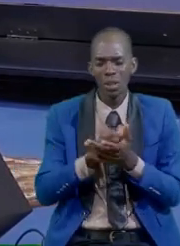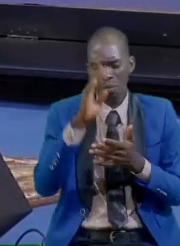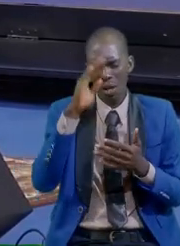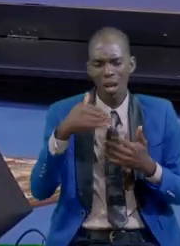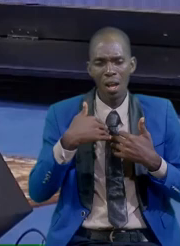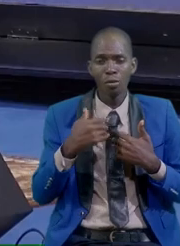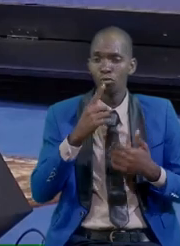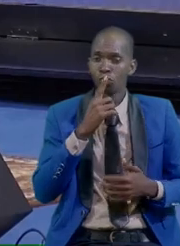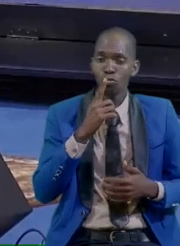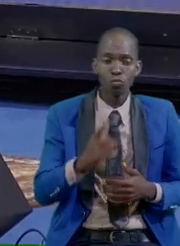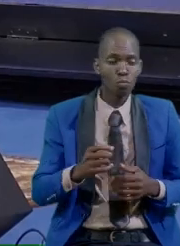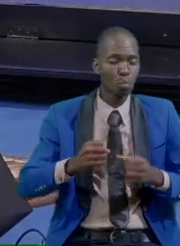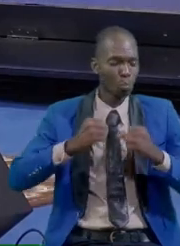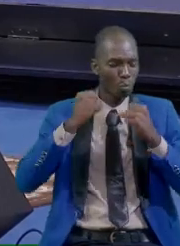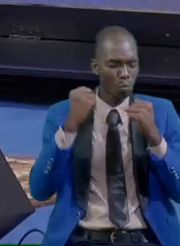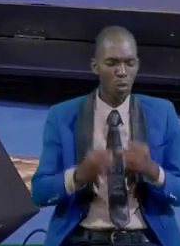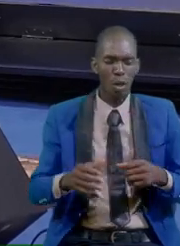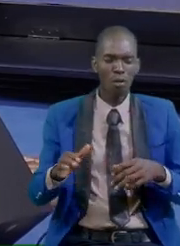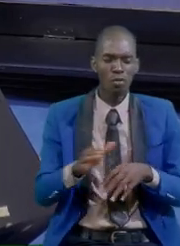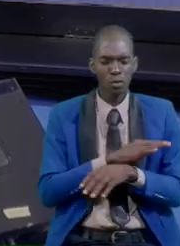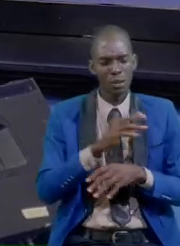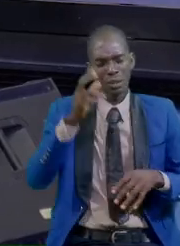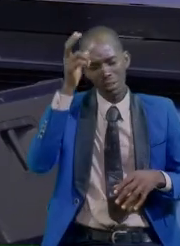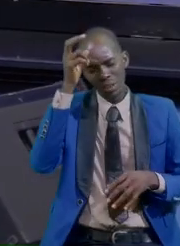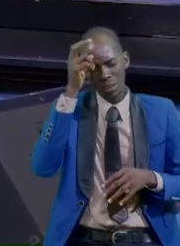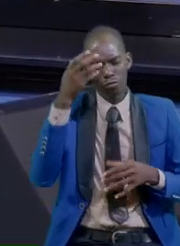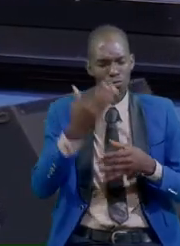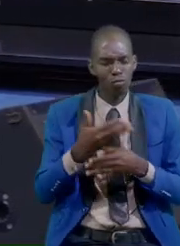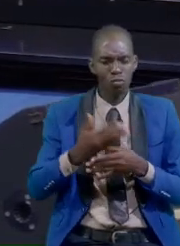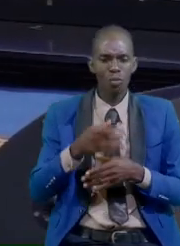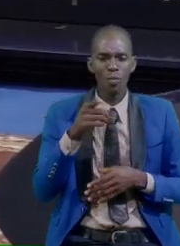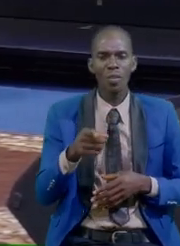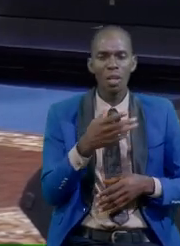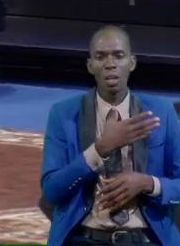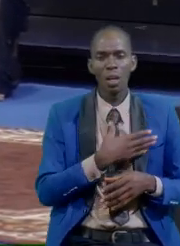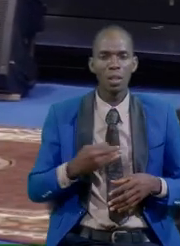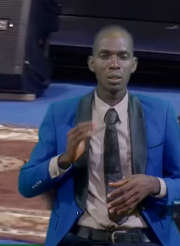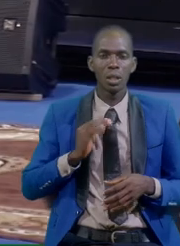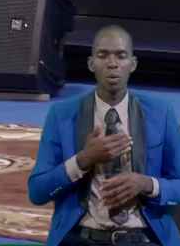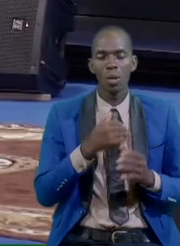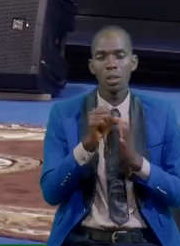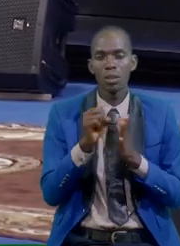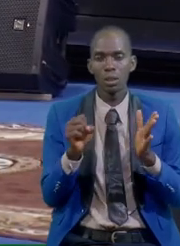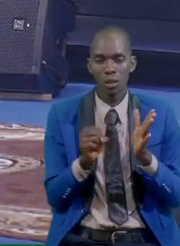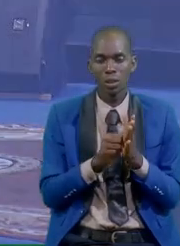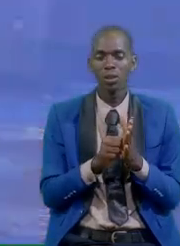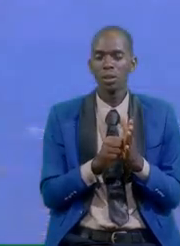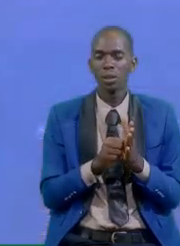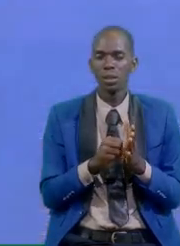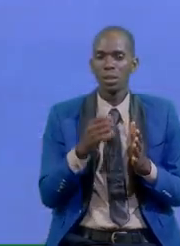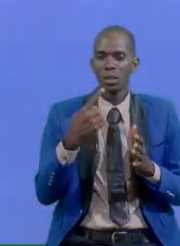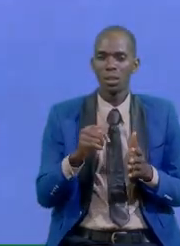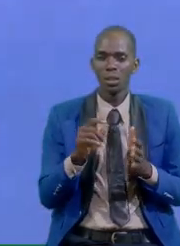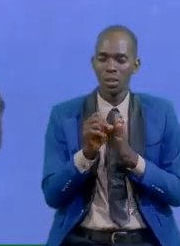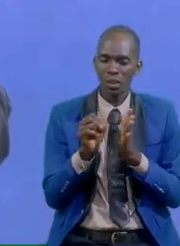demons tormenting him. And they brought him there. Our state overseer there is still the state overseer